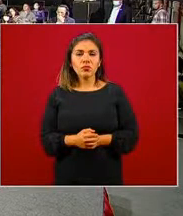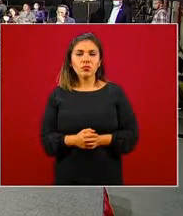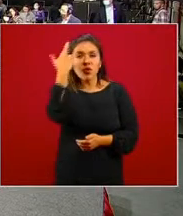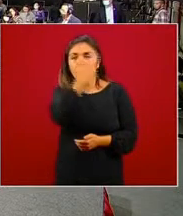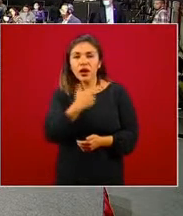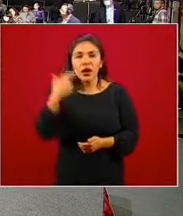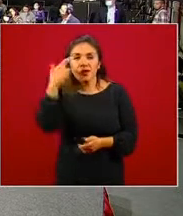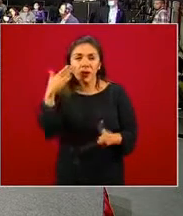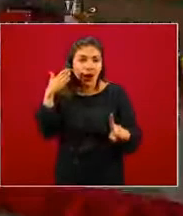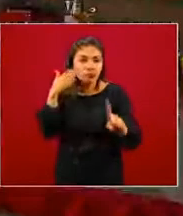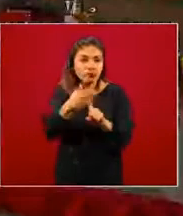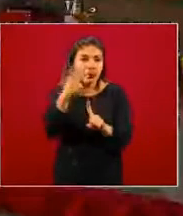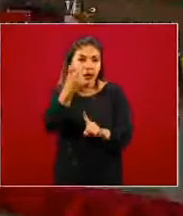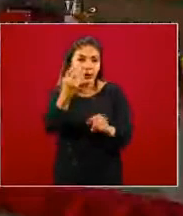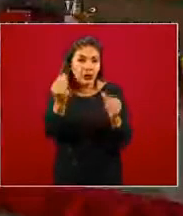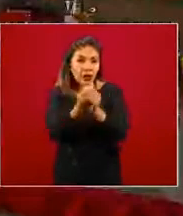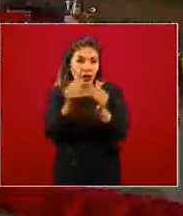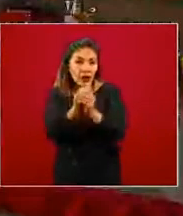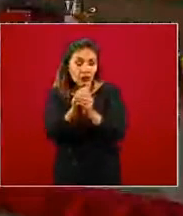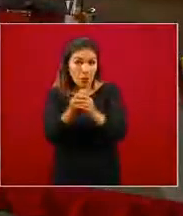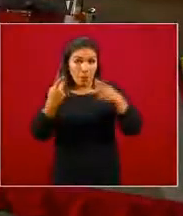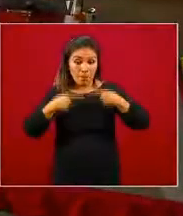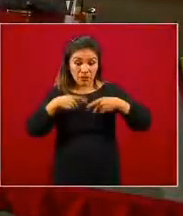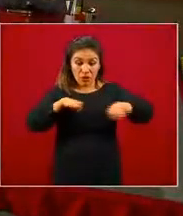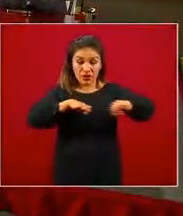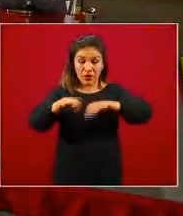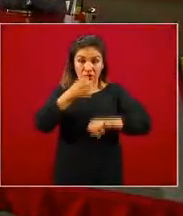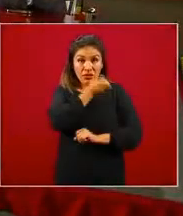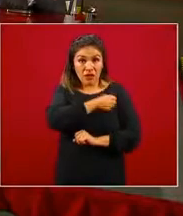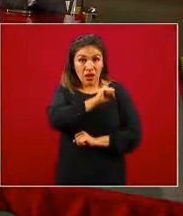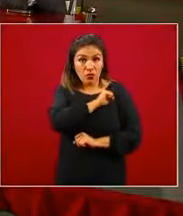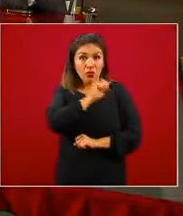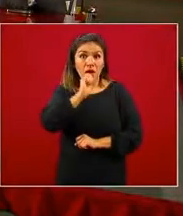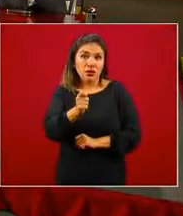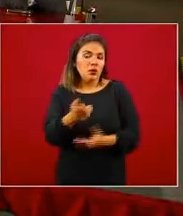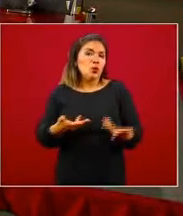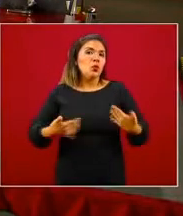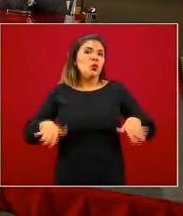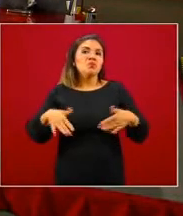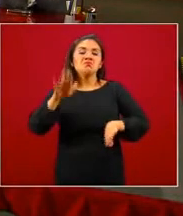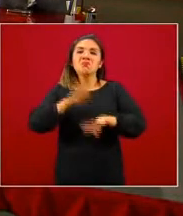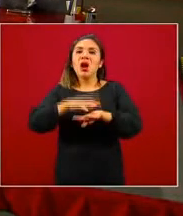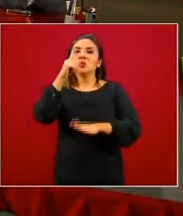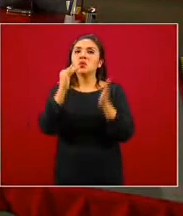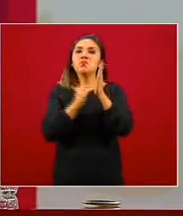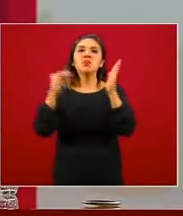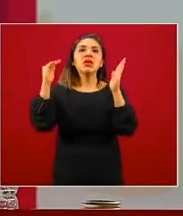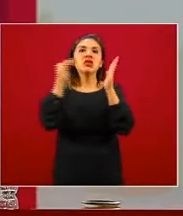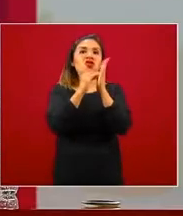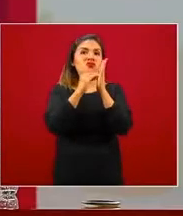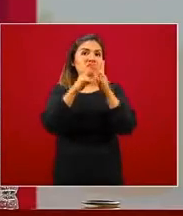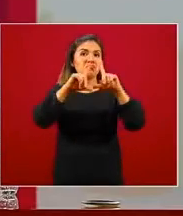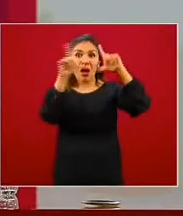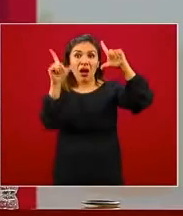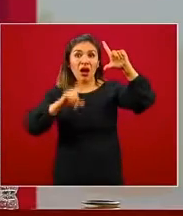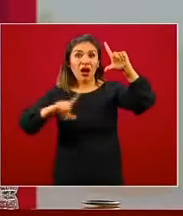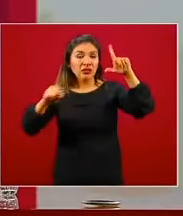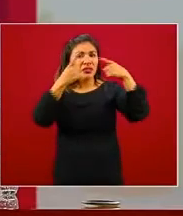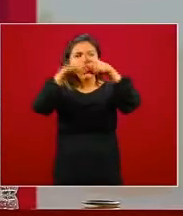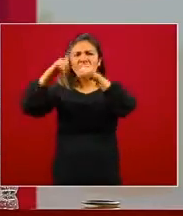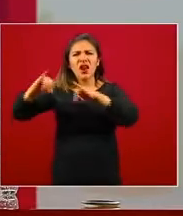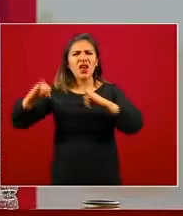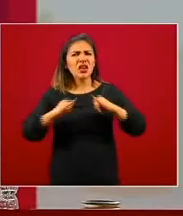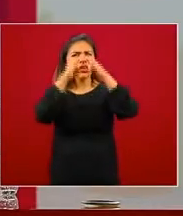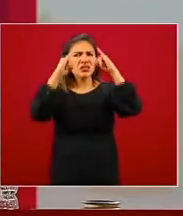we'll need to review the specific case that you're talking about. Healthcare professionals represent almost 1 million people